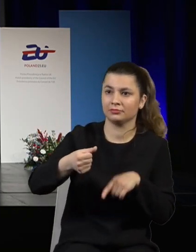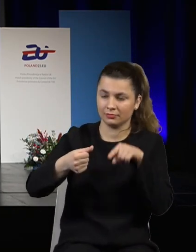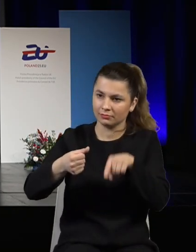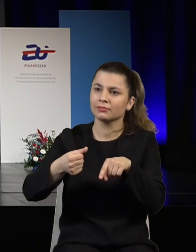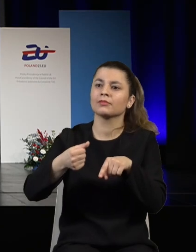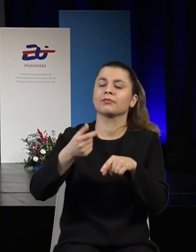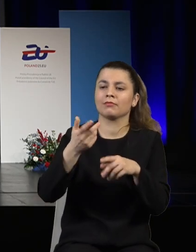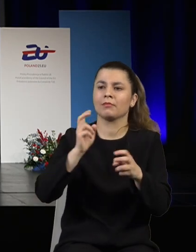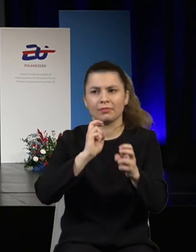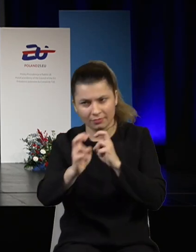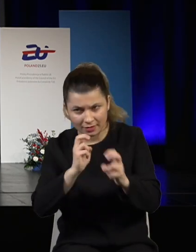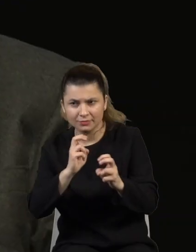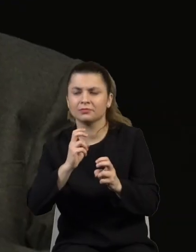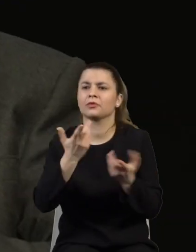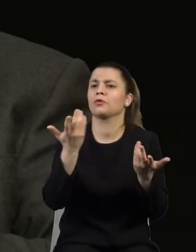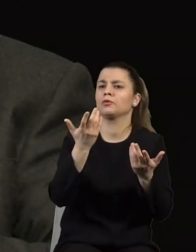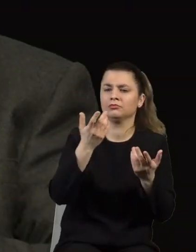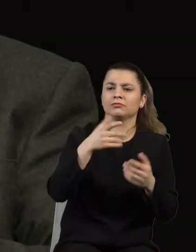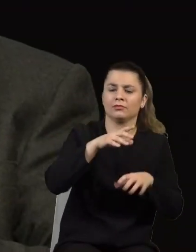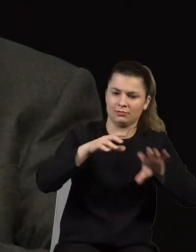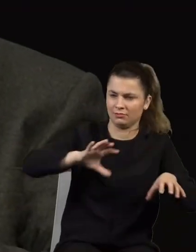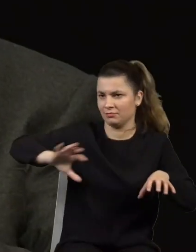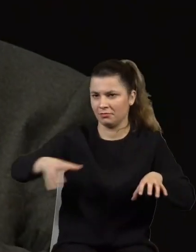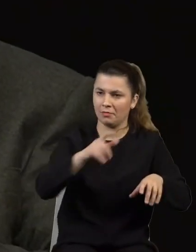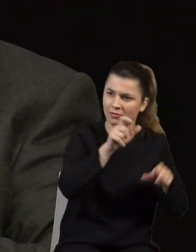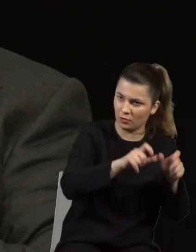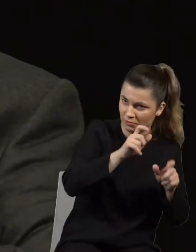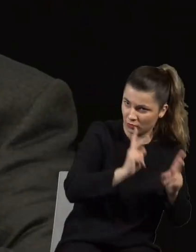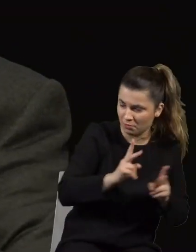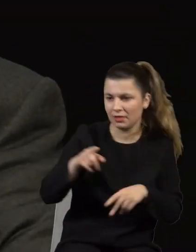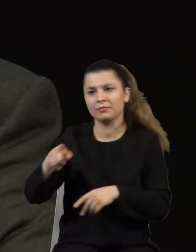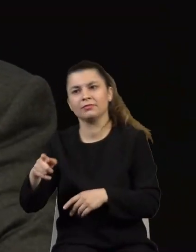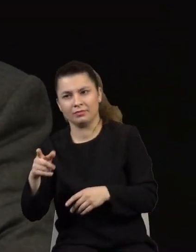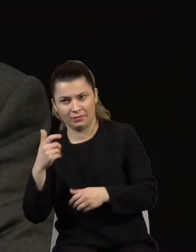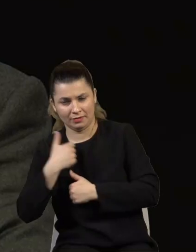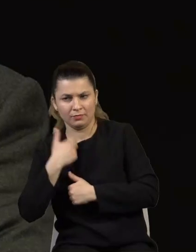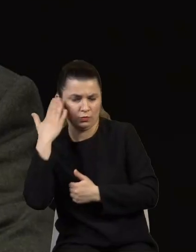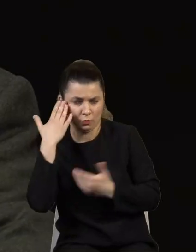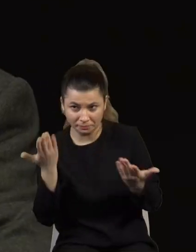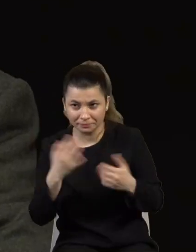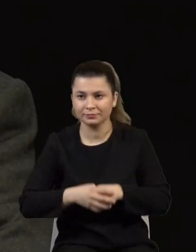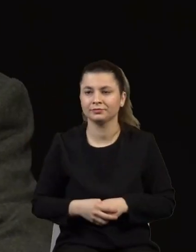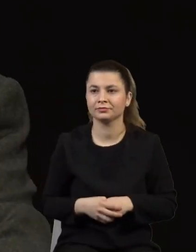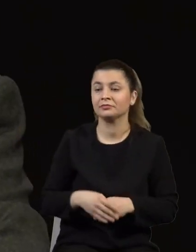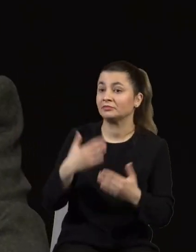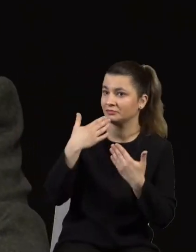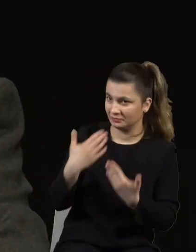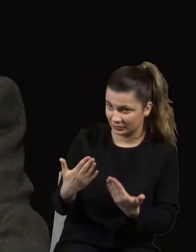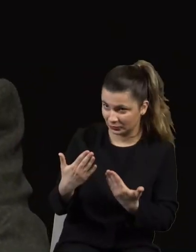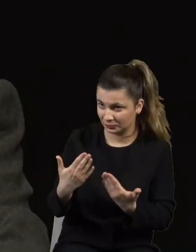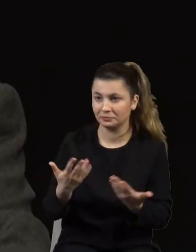Thanks. Yes, just, I mean, I wouldn't speak about necessarily the instruments themselves, but let's say look at